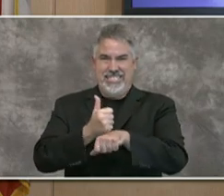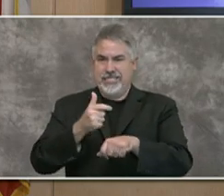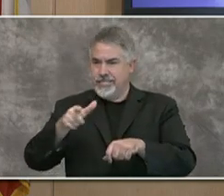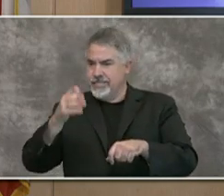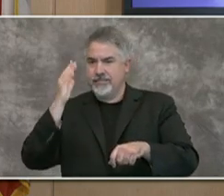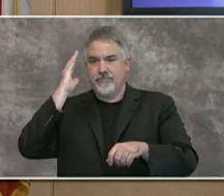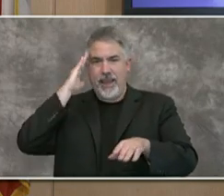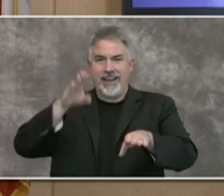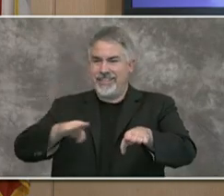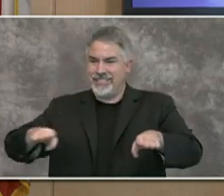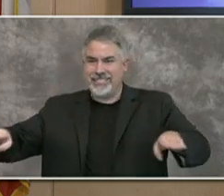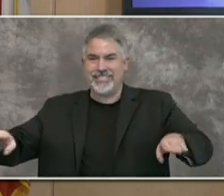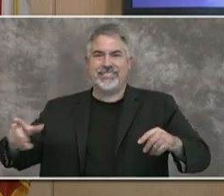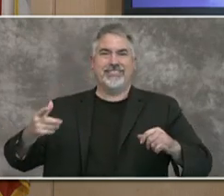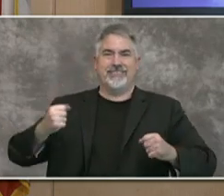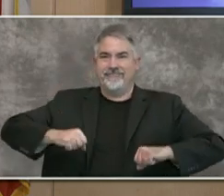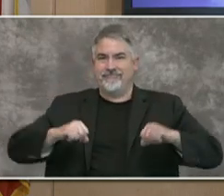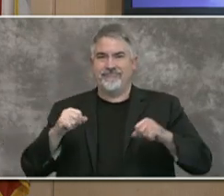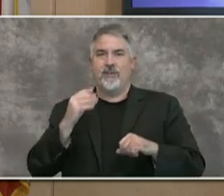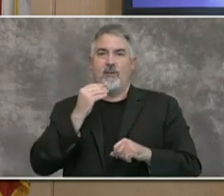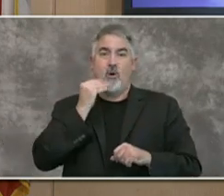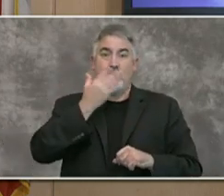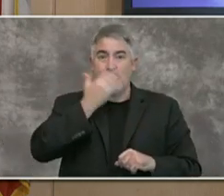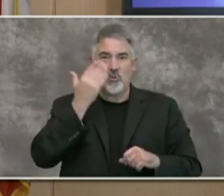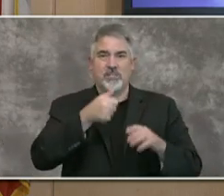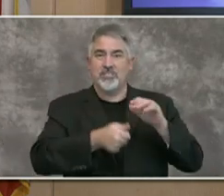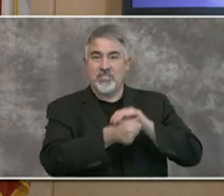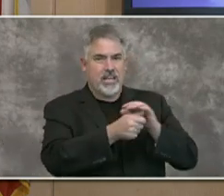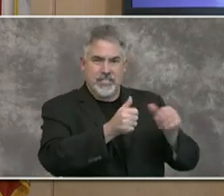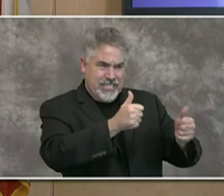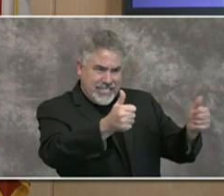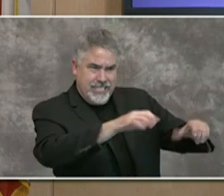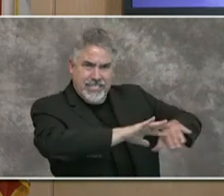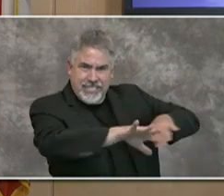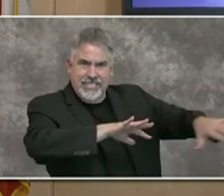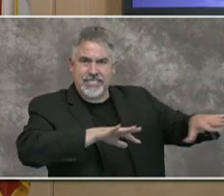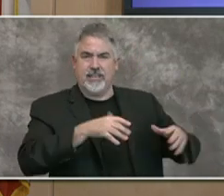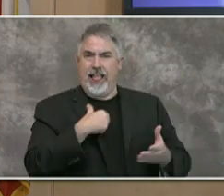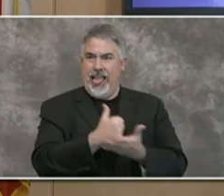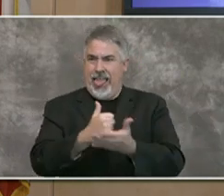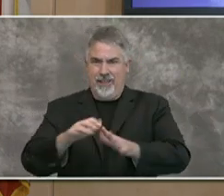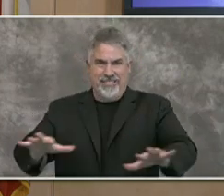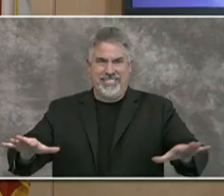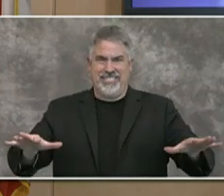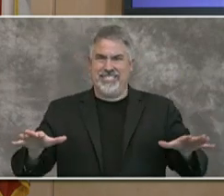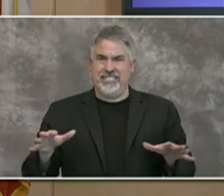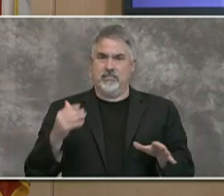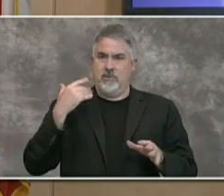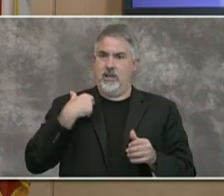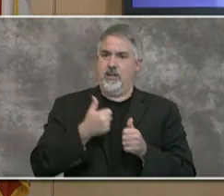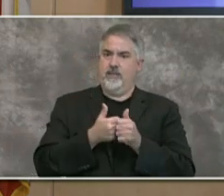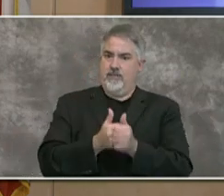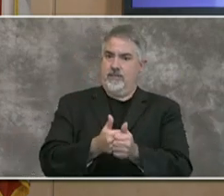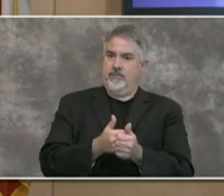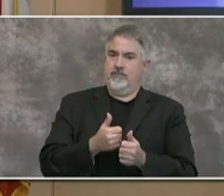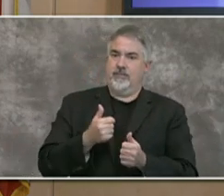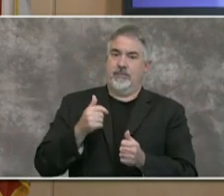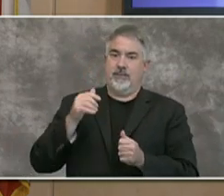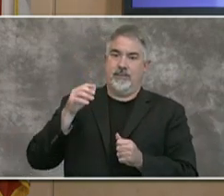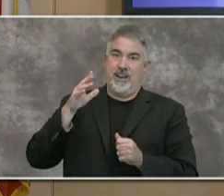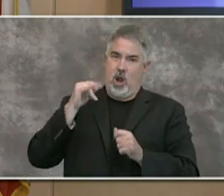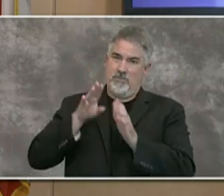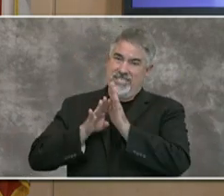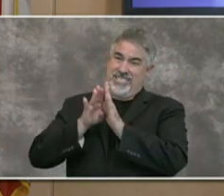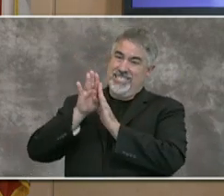doing. And so that situation continues to change. The best case scenario is we will hit an apex and a point under our health